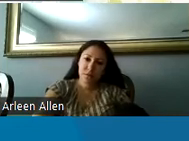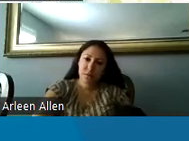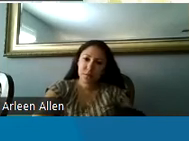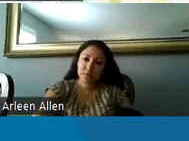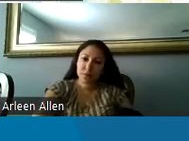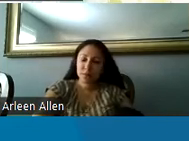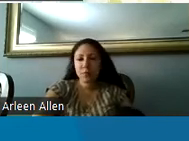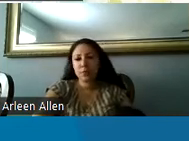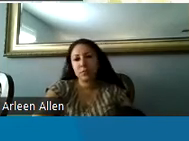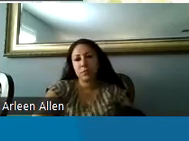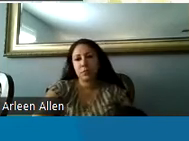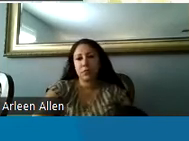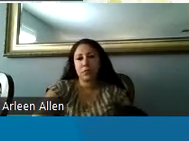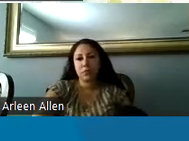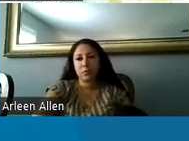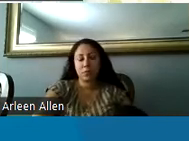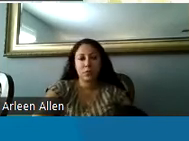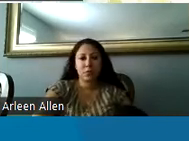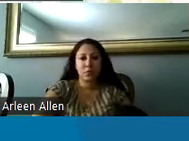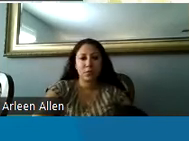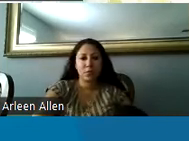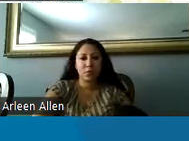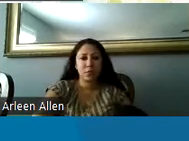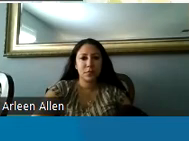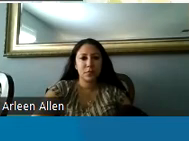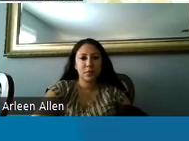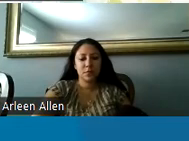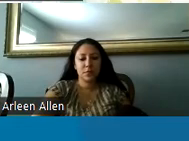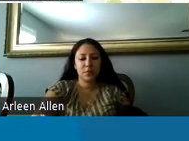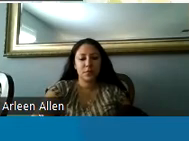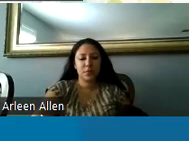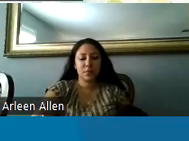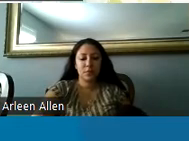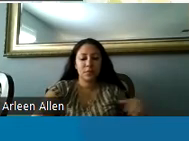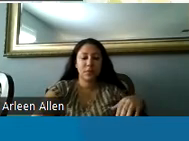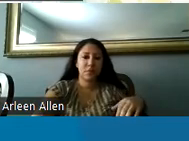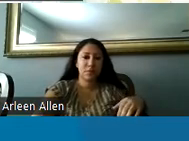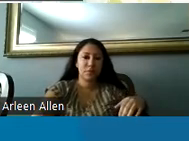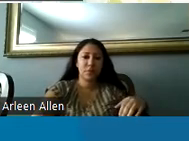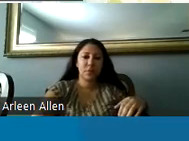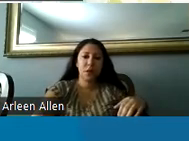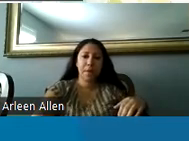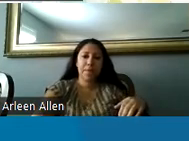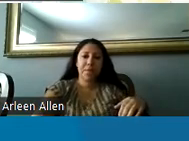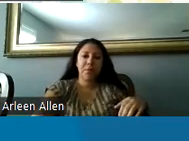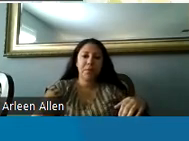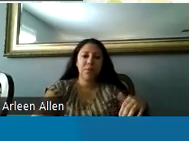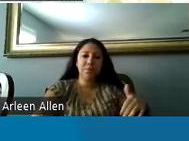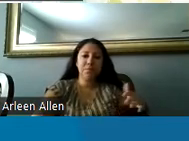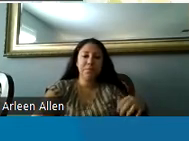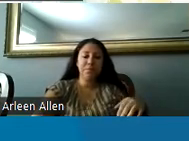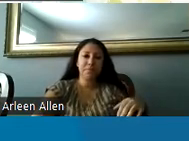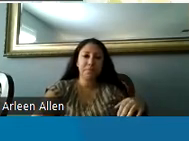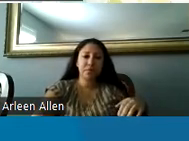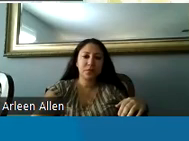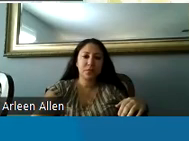LGBTQIA. So please keep these questions through your mind throughout this presentation. We don't need to answer them right away. And actually, we're not going to really answer